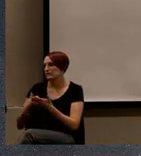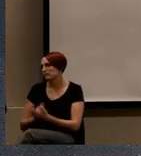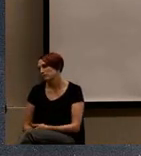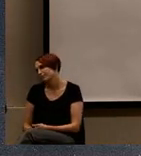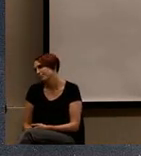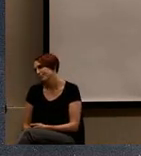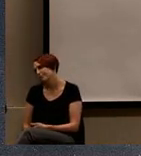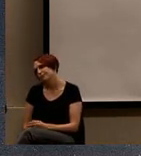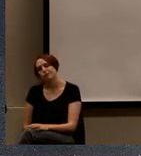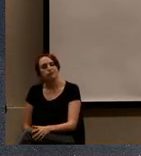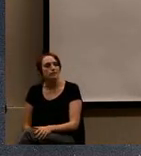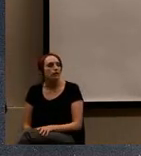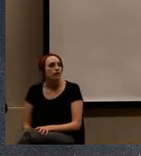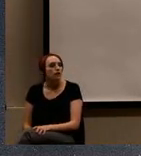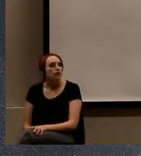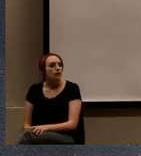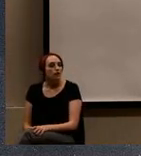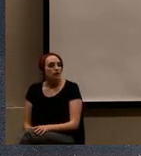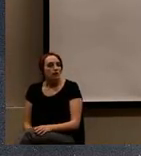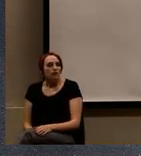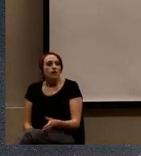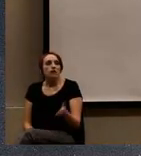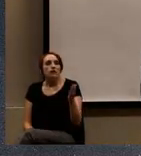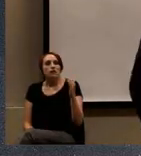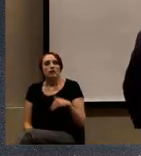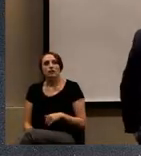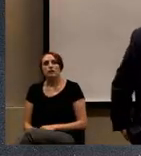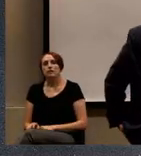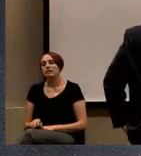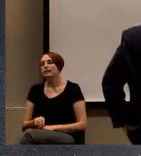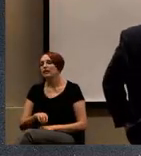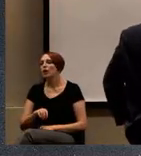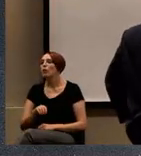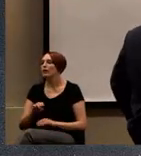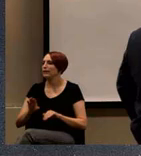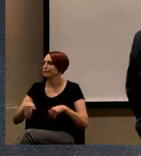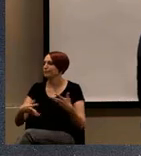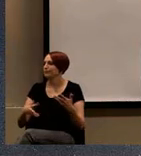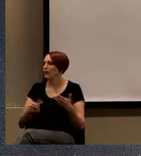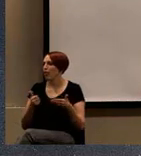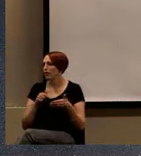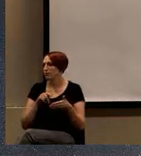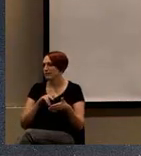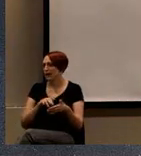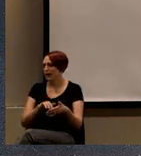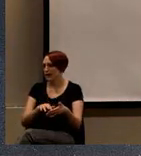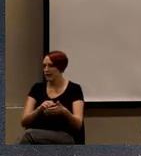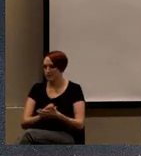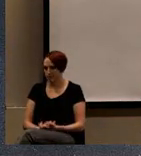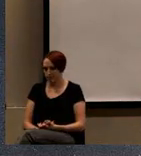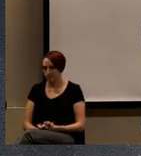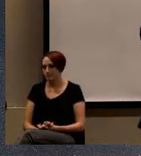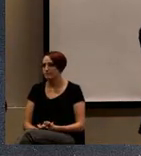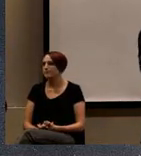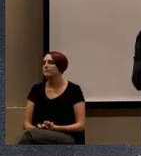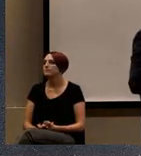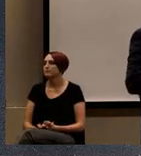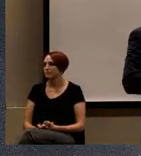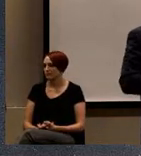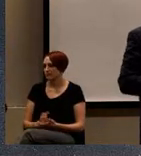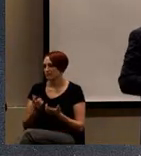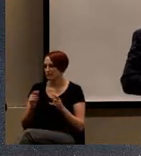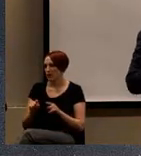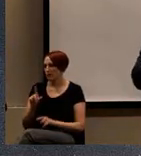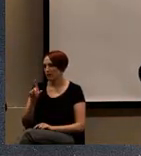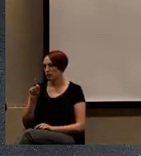We had another study. This was a really interesting one that we did in 2016 that looked at the